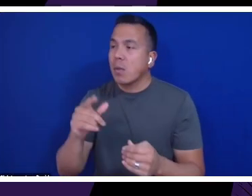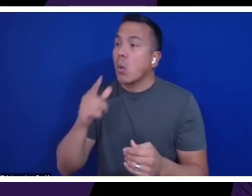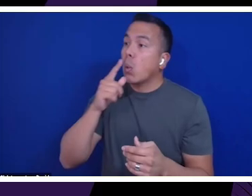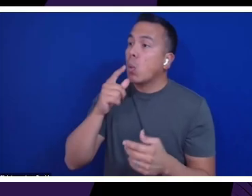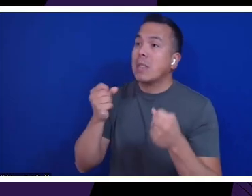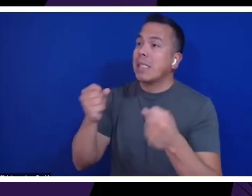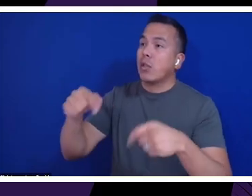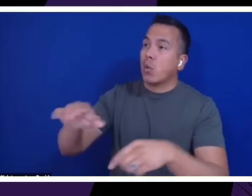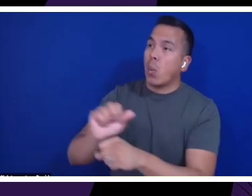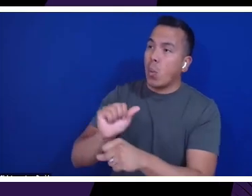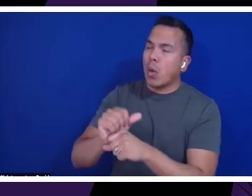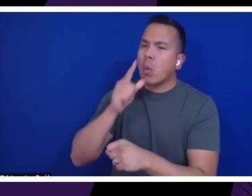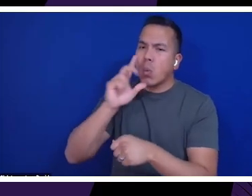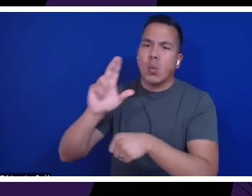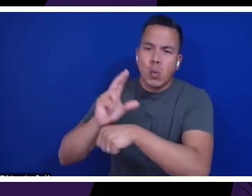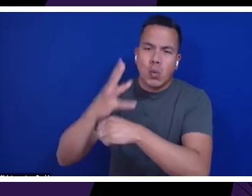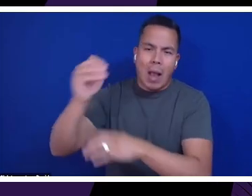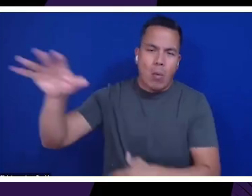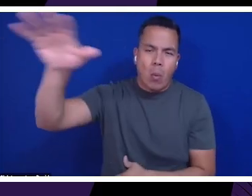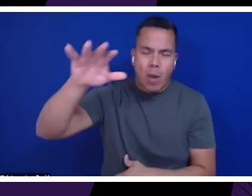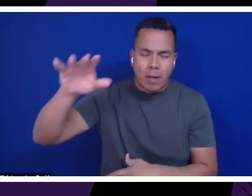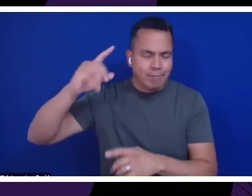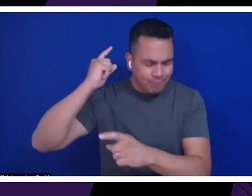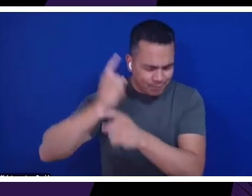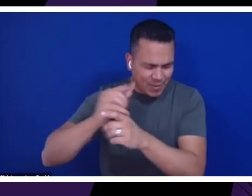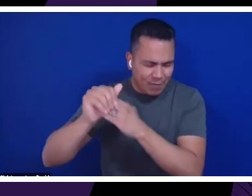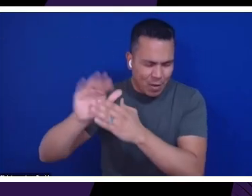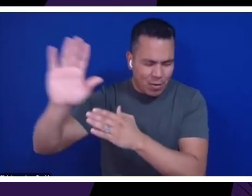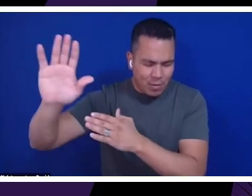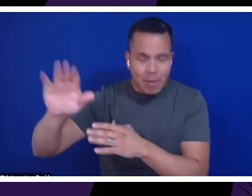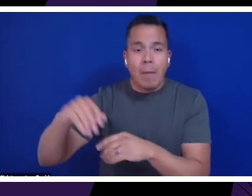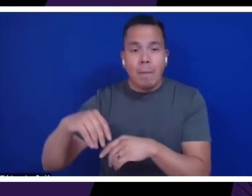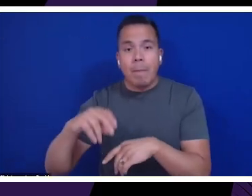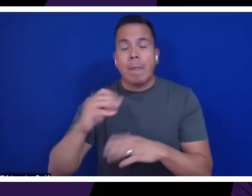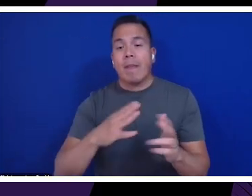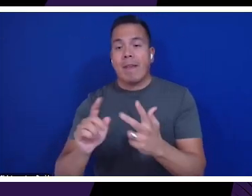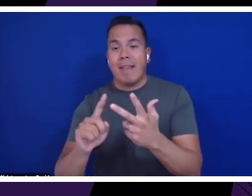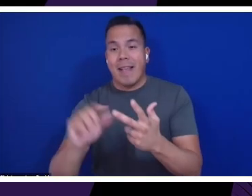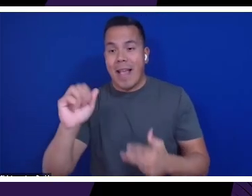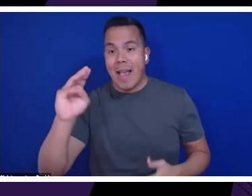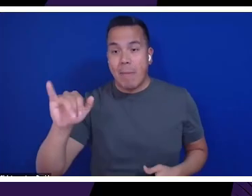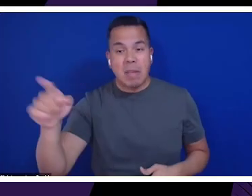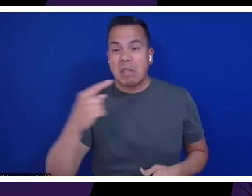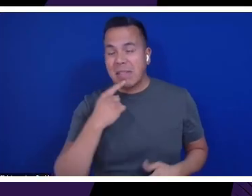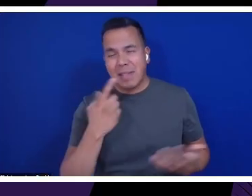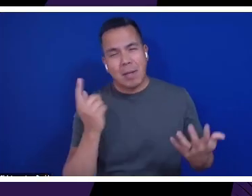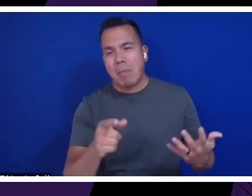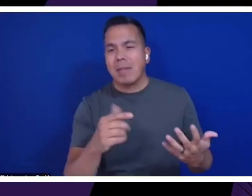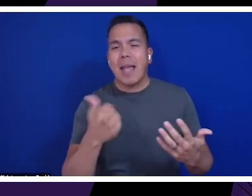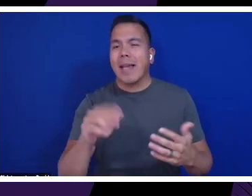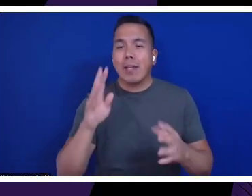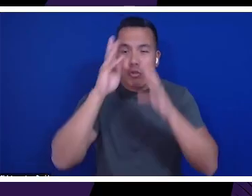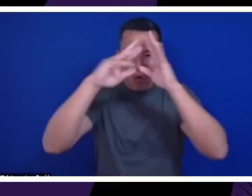wild. And Amy, who helped me remember that it is okay, that it is more than okay to sprinkle some creative magic on